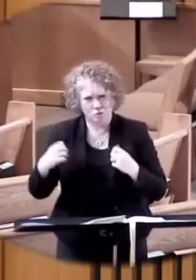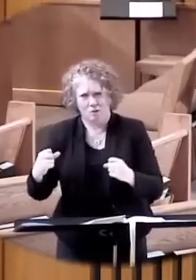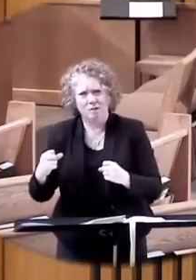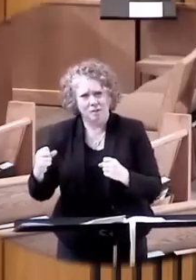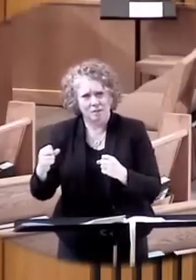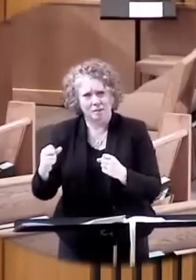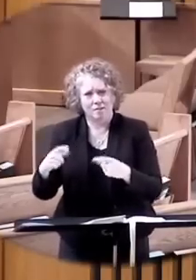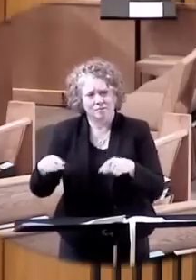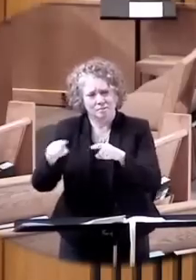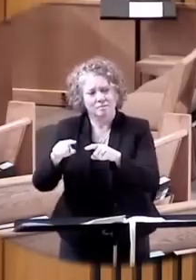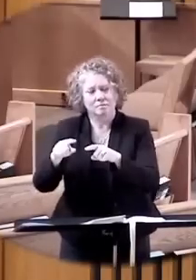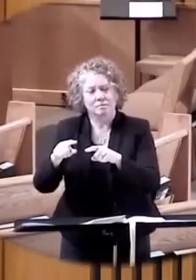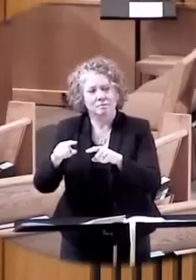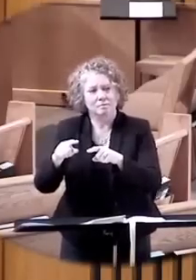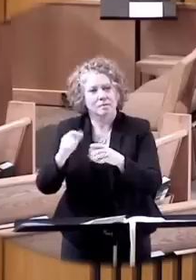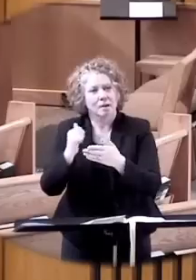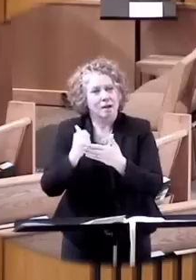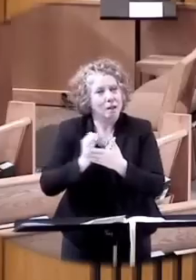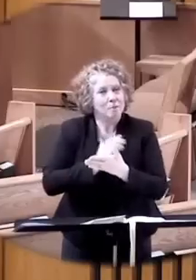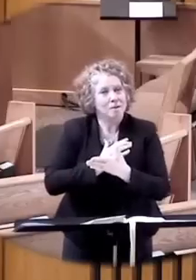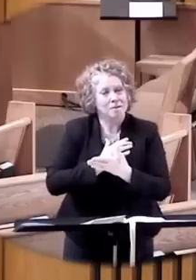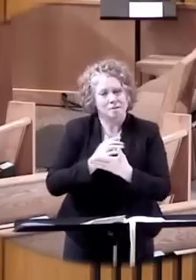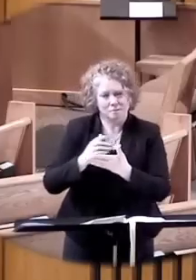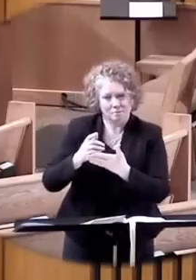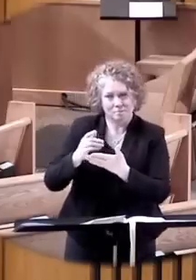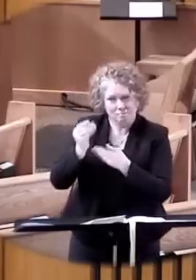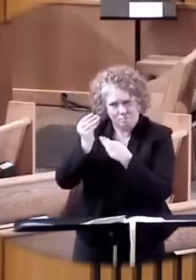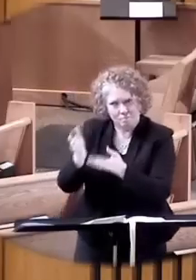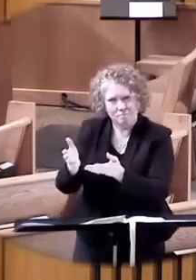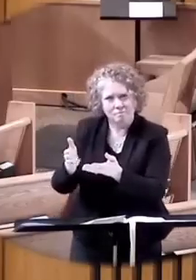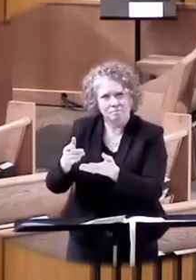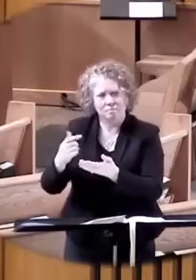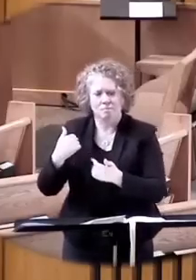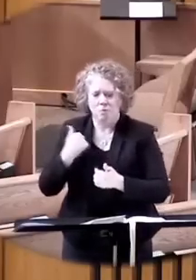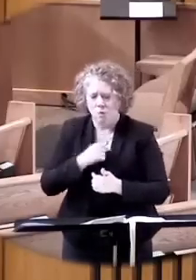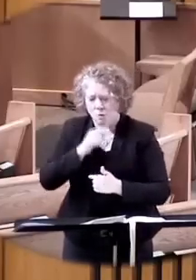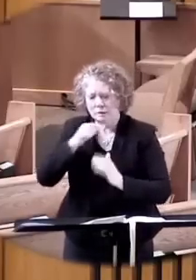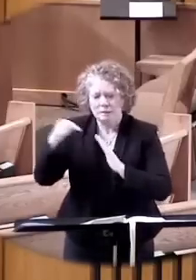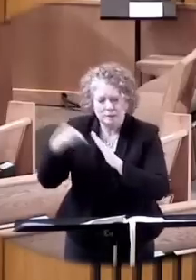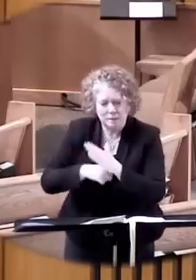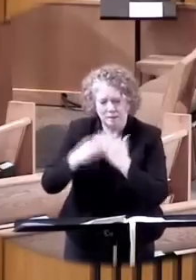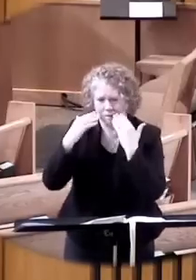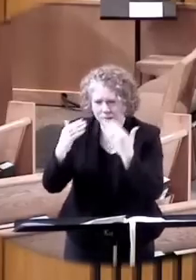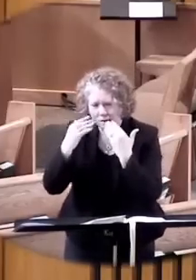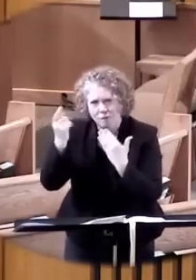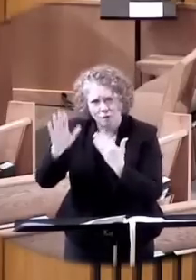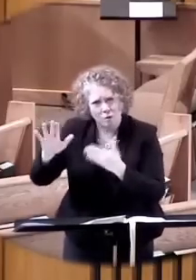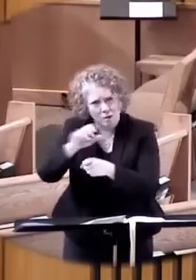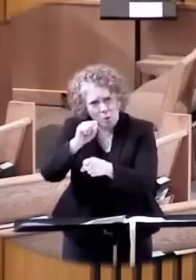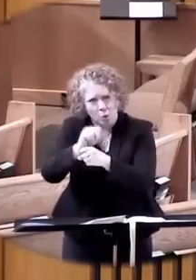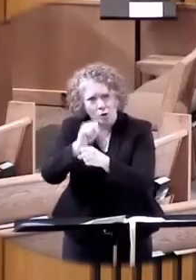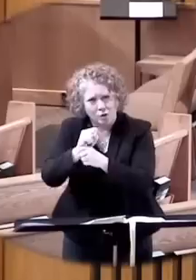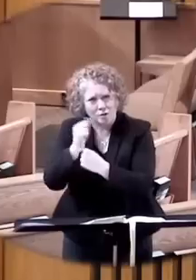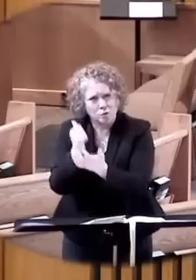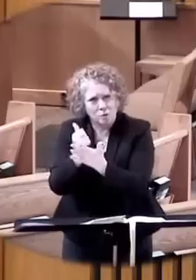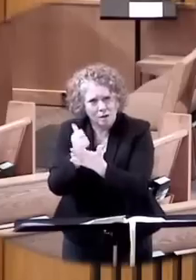may they know our deep gratitude for all they are doing to heal and help the